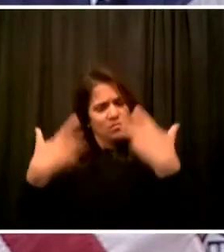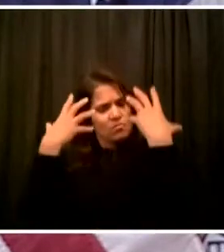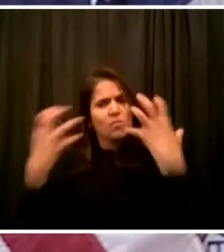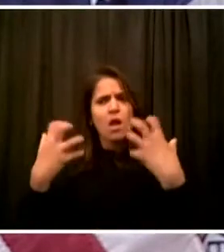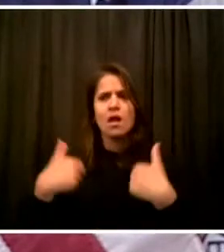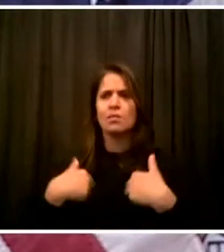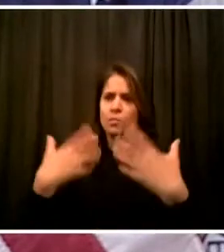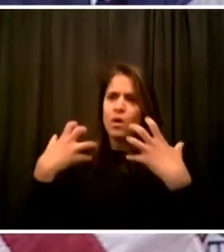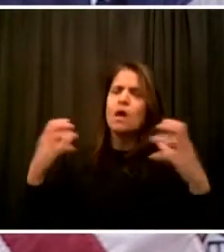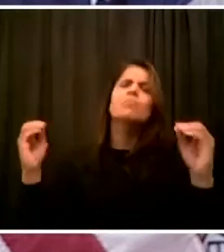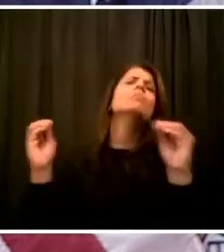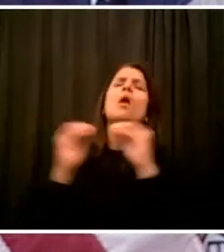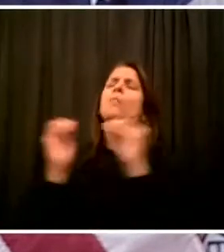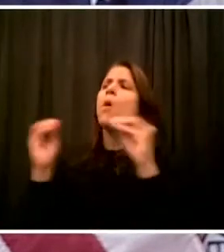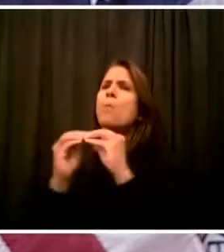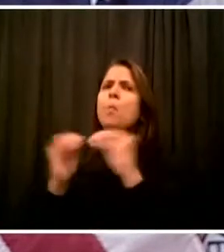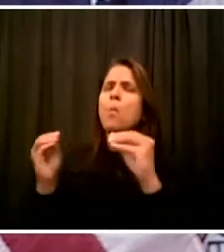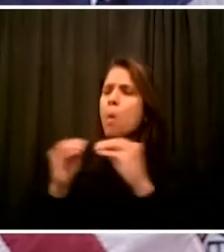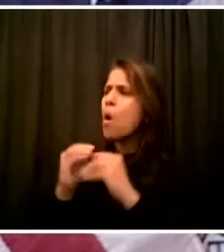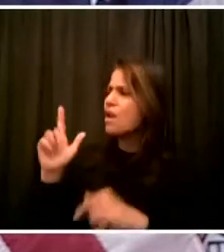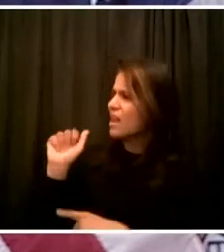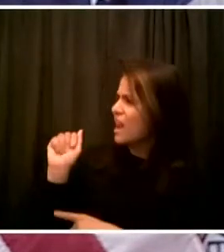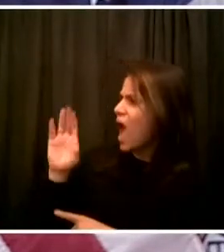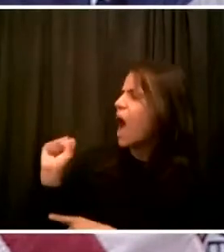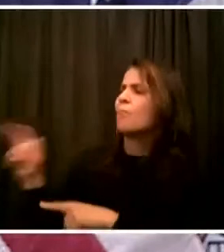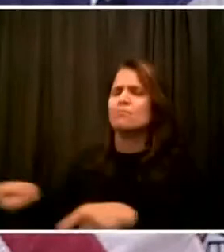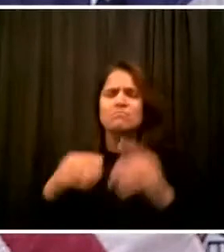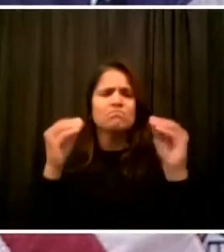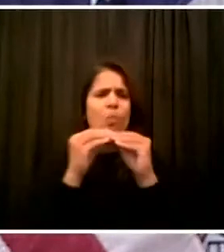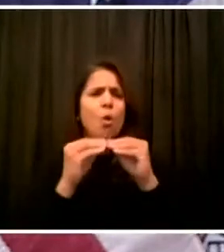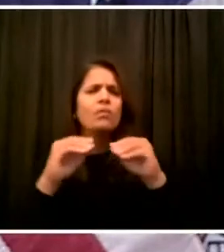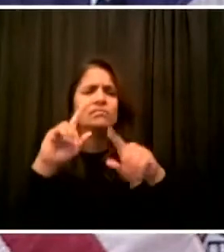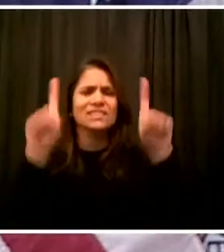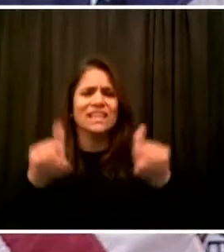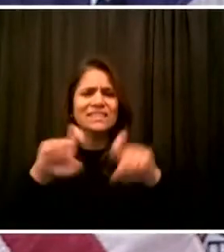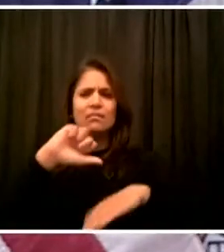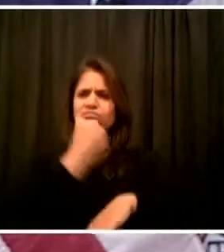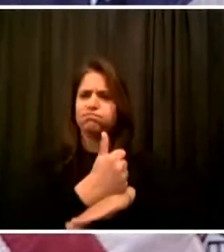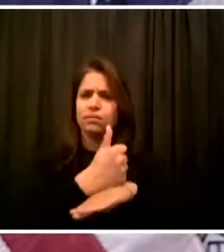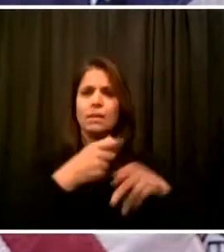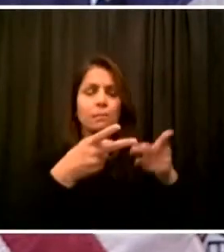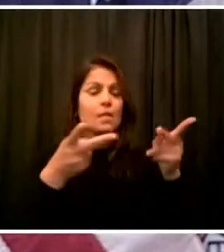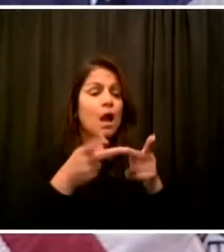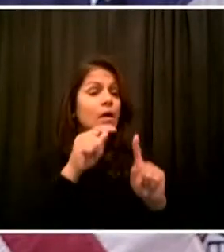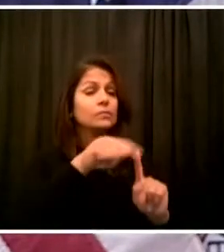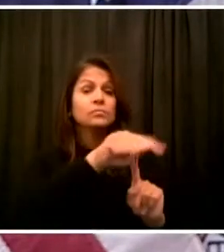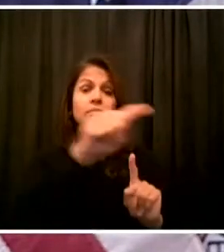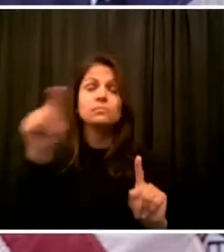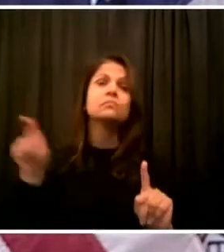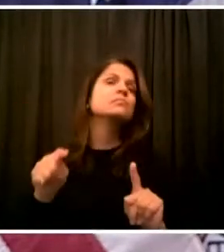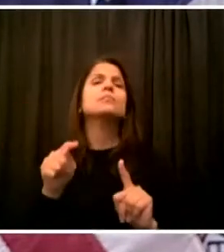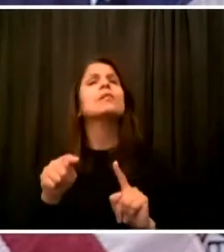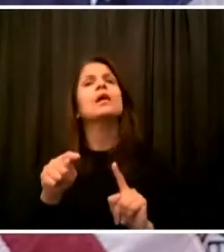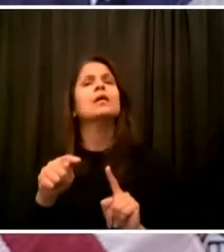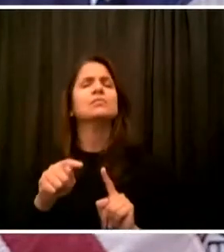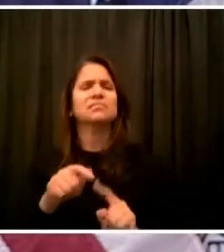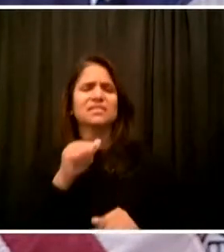take time, and it's going to be imperfect for quite a while. And again, federal government has to step up in a very big